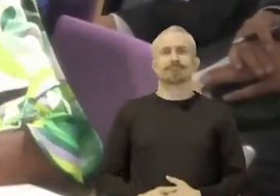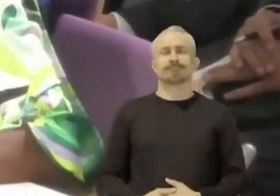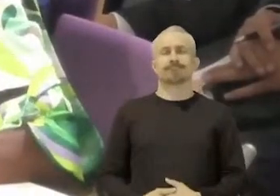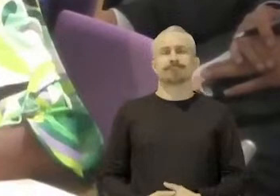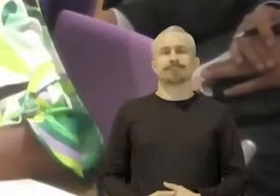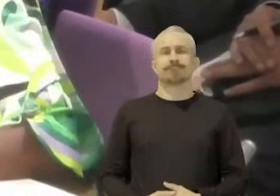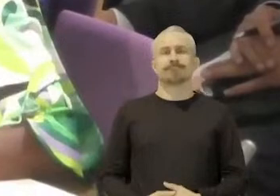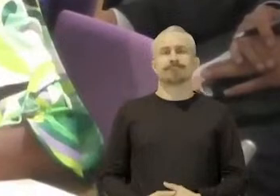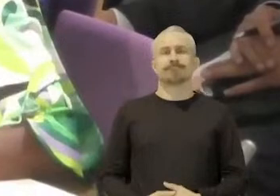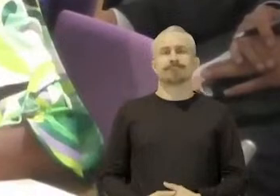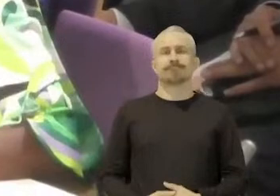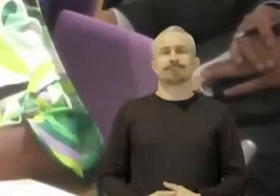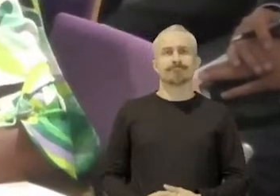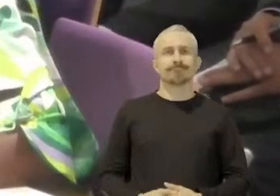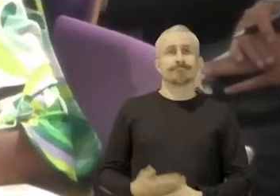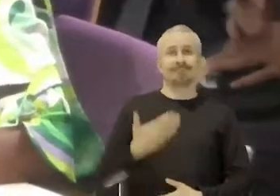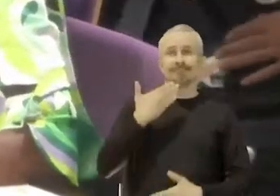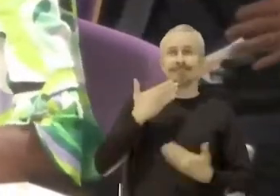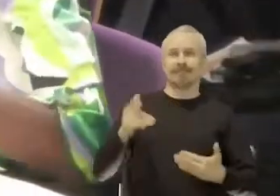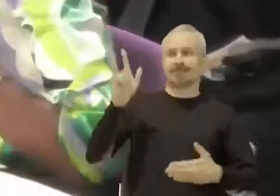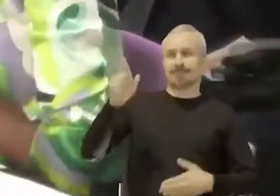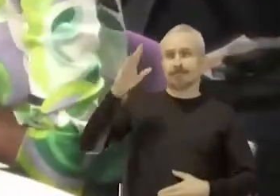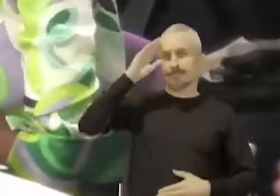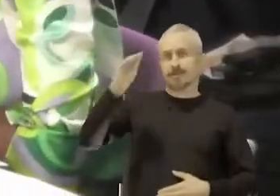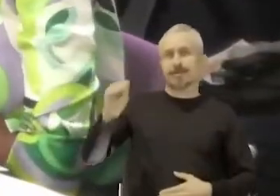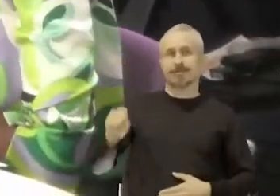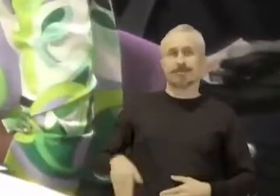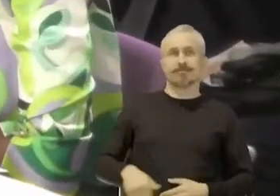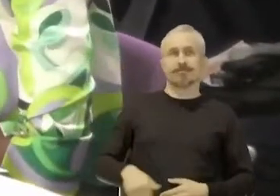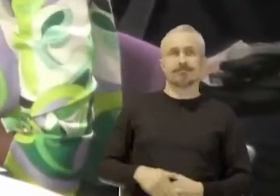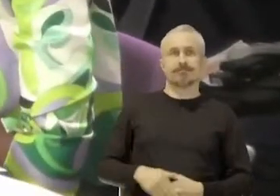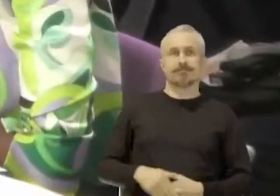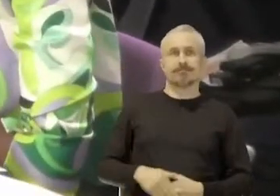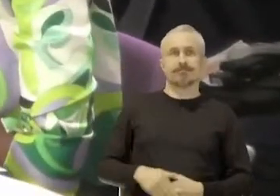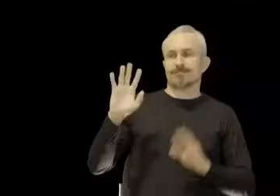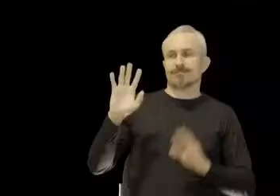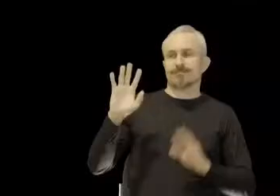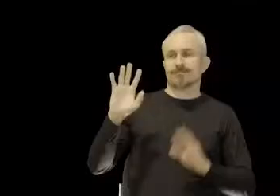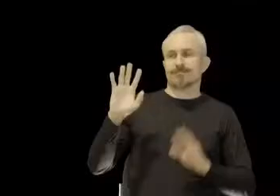she opens the session. Welcome, ma'am.